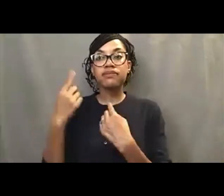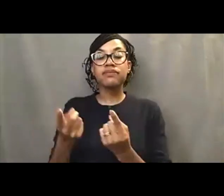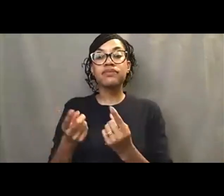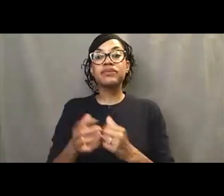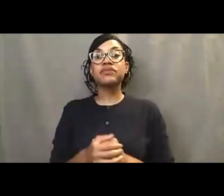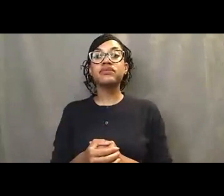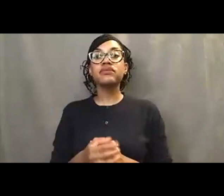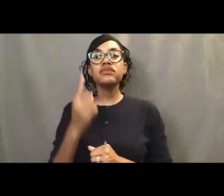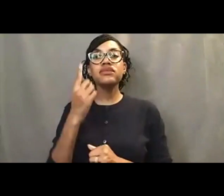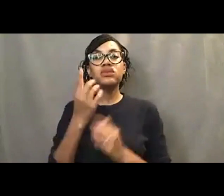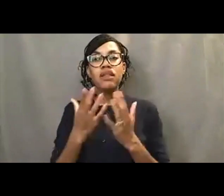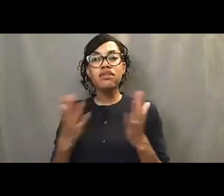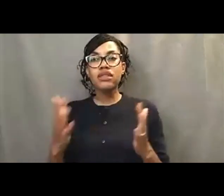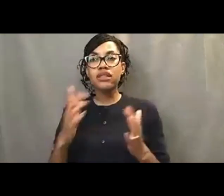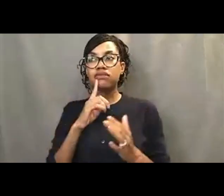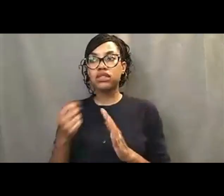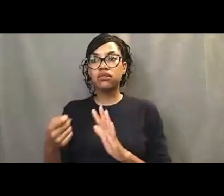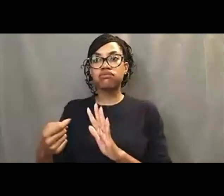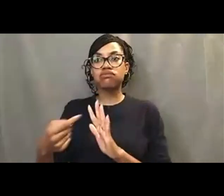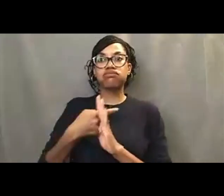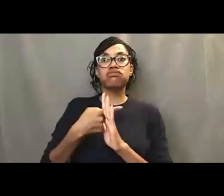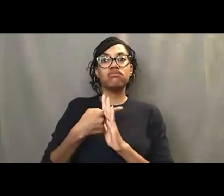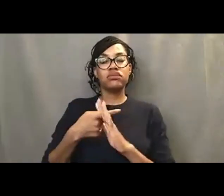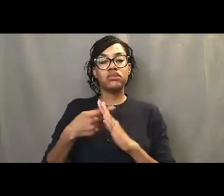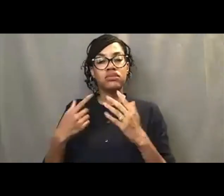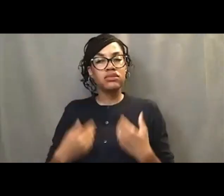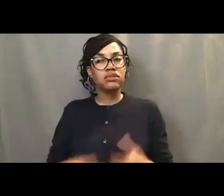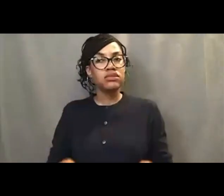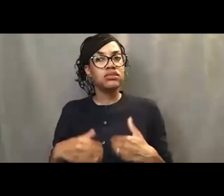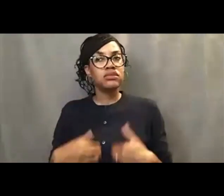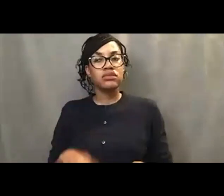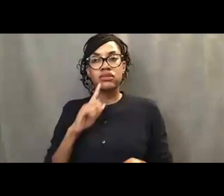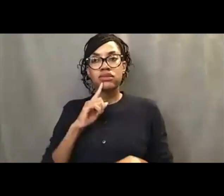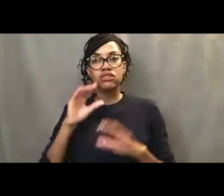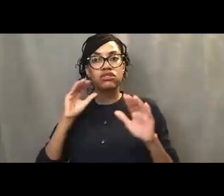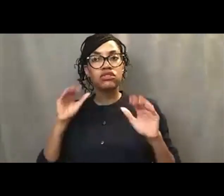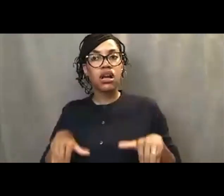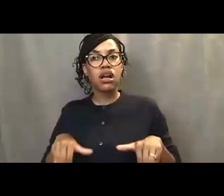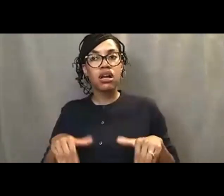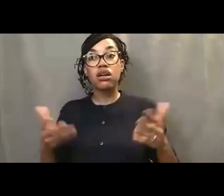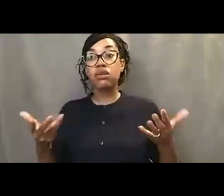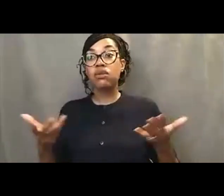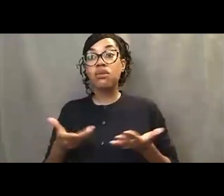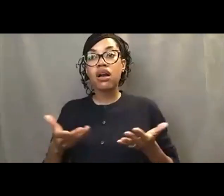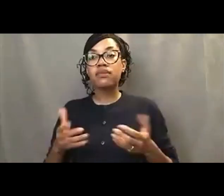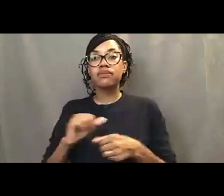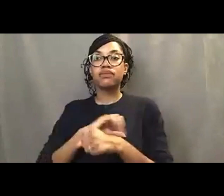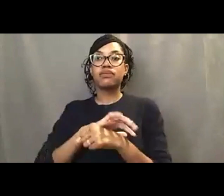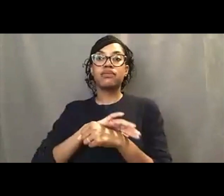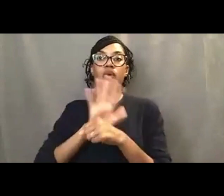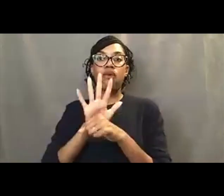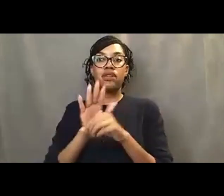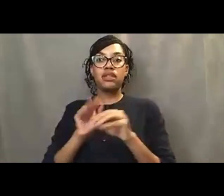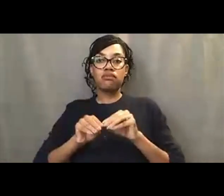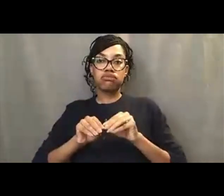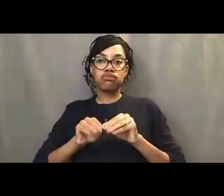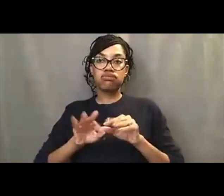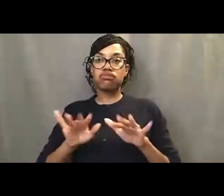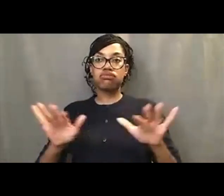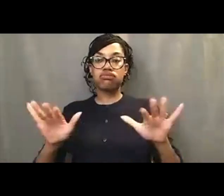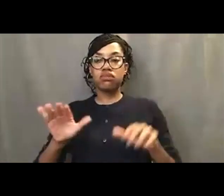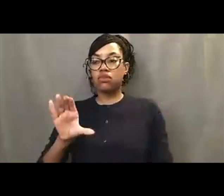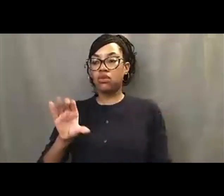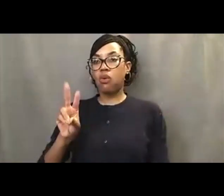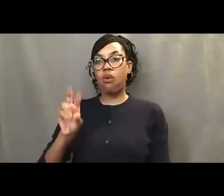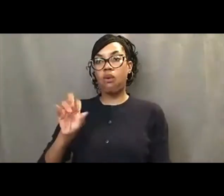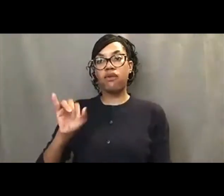and was a huge wake-up call was when COVID hit. Because when COVID